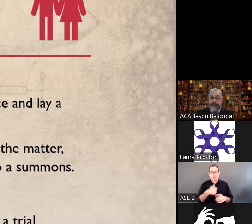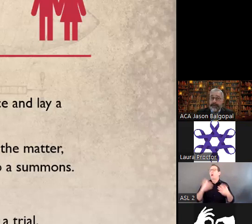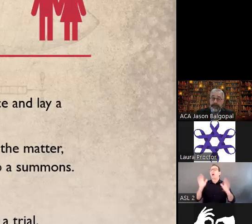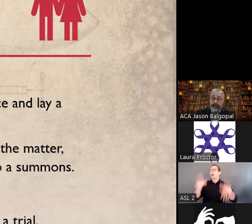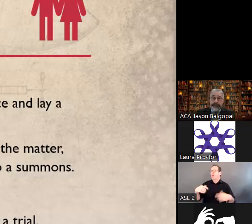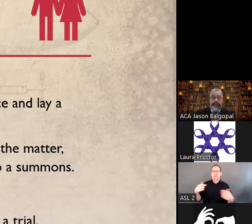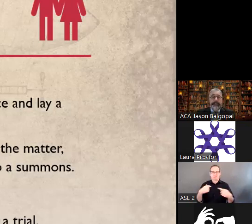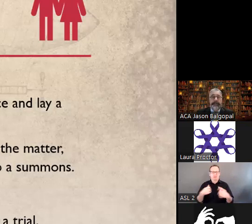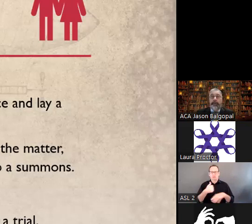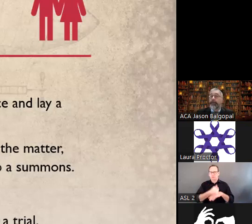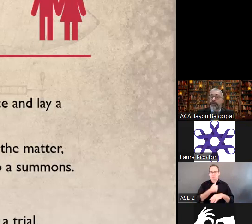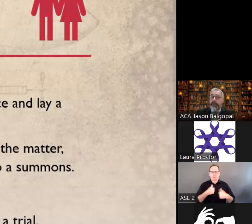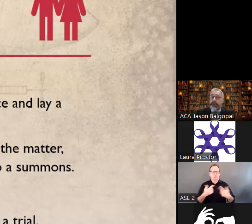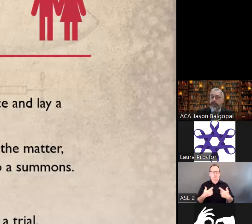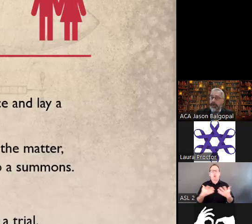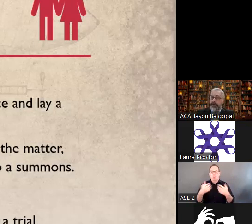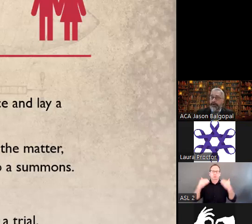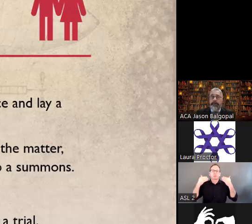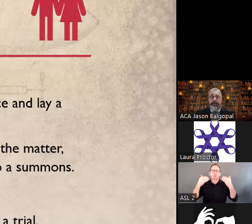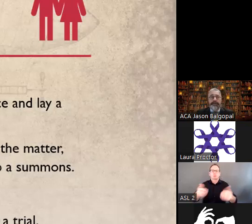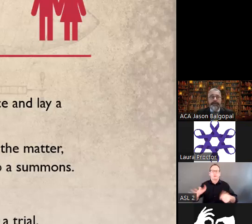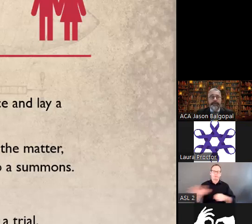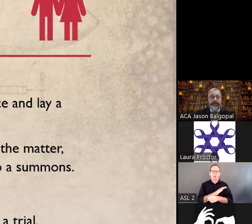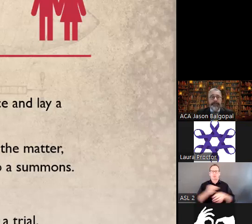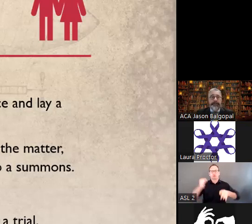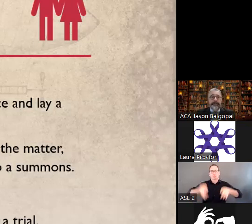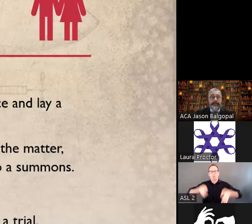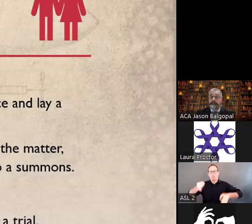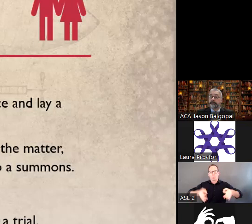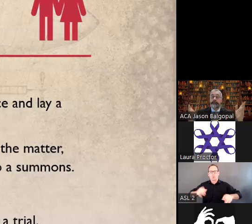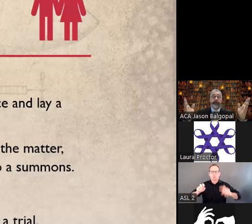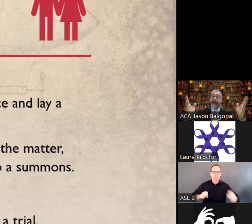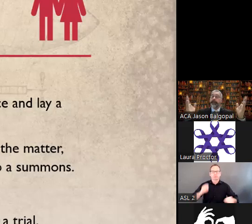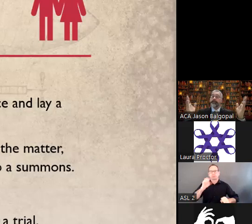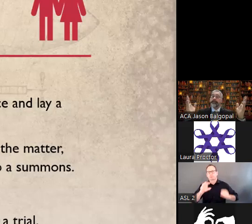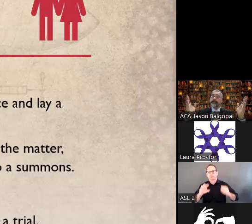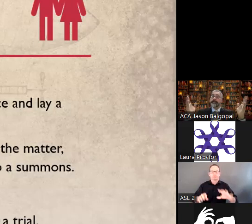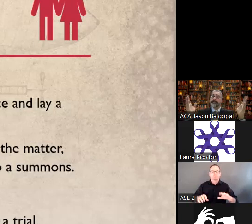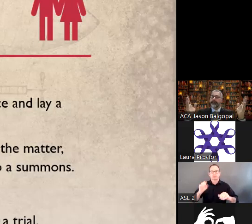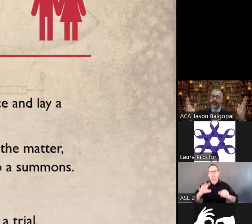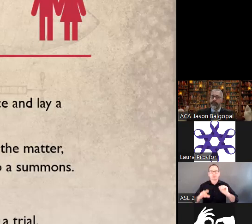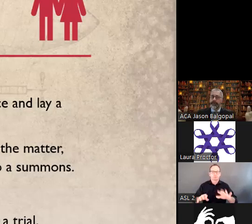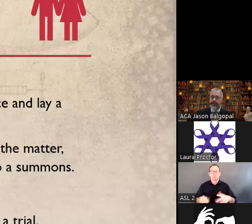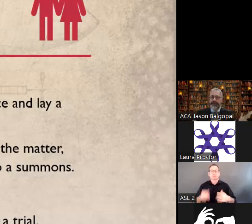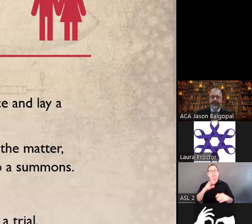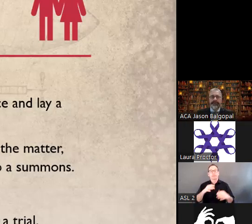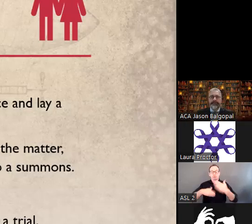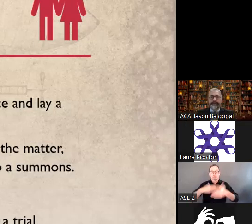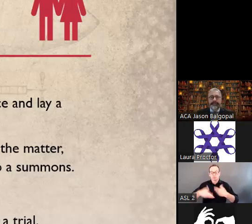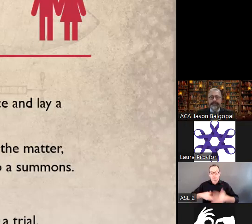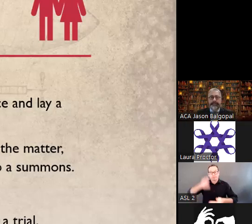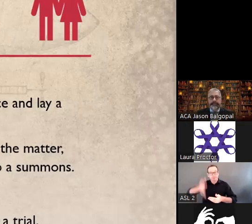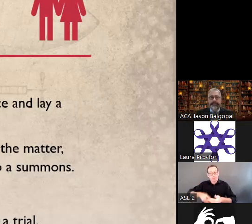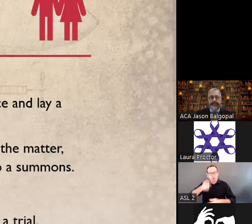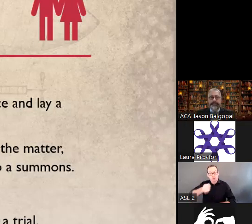If they're found not guilty, or there is no cause why they should enter the peace bond, they're free to go. There'll be no restrictions on them.